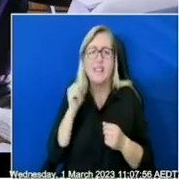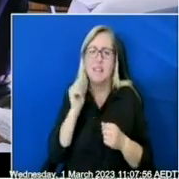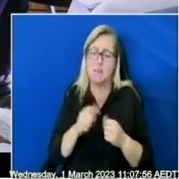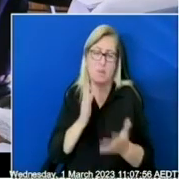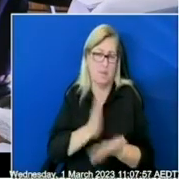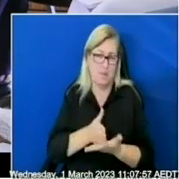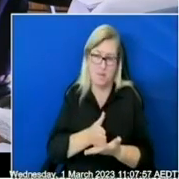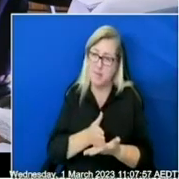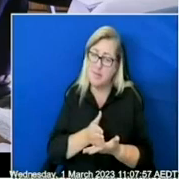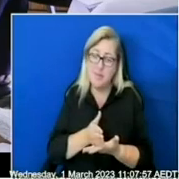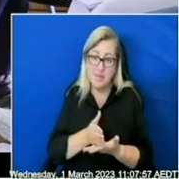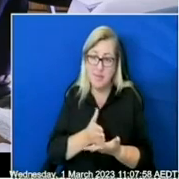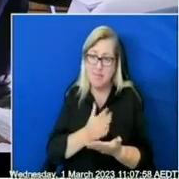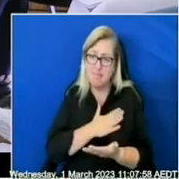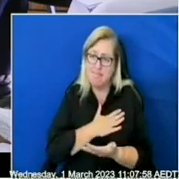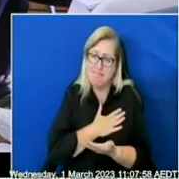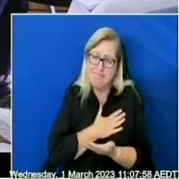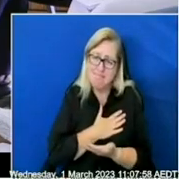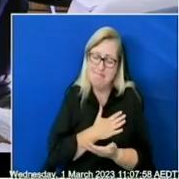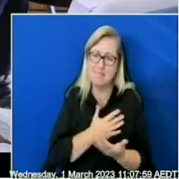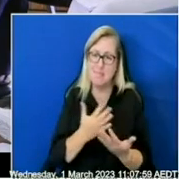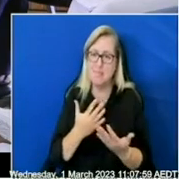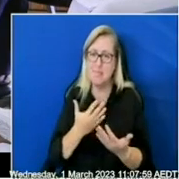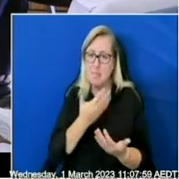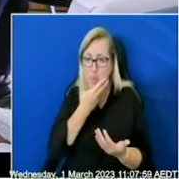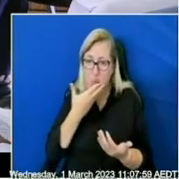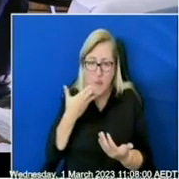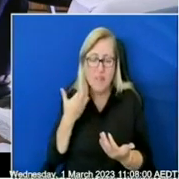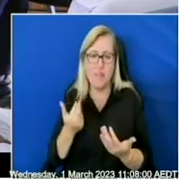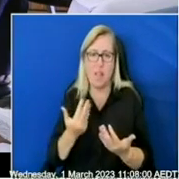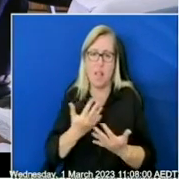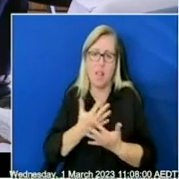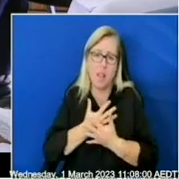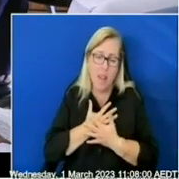loving. Like you wouldn't,